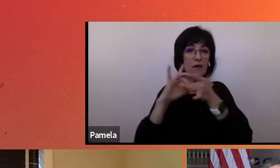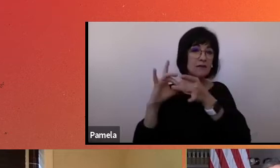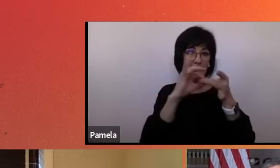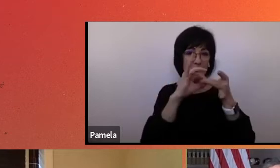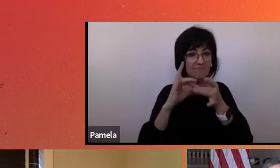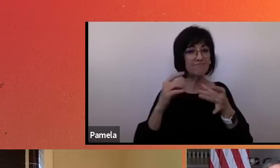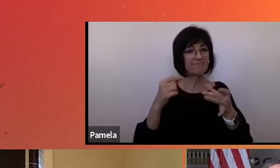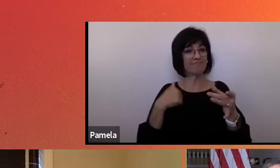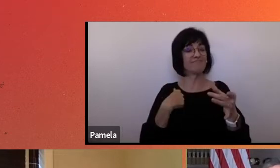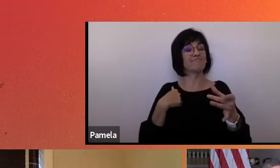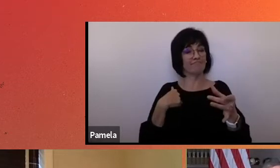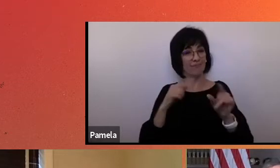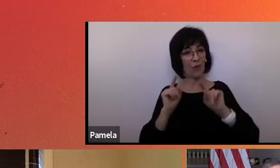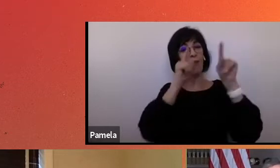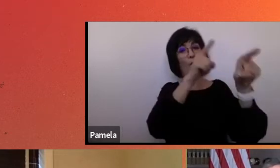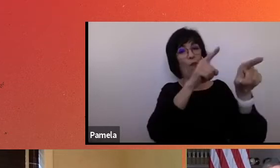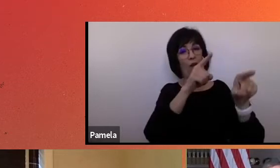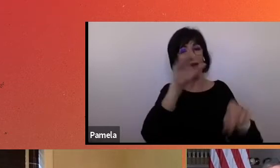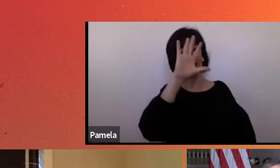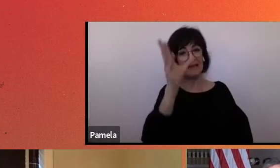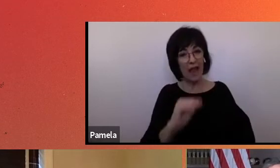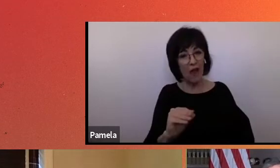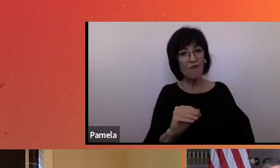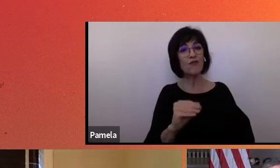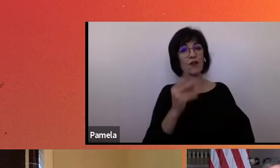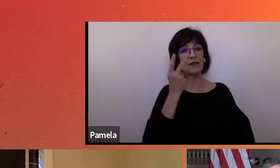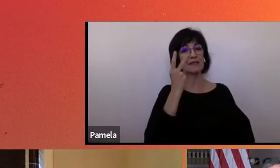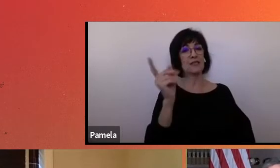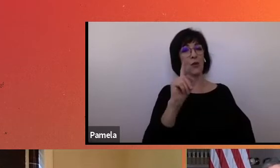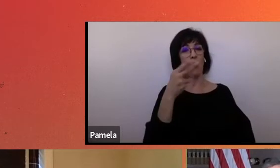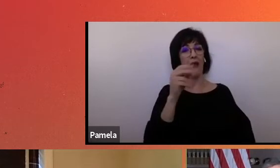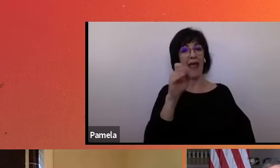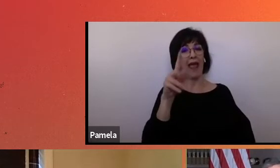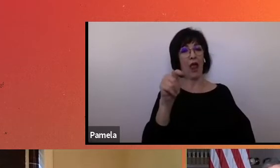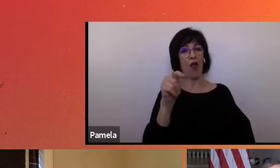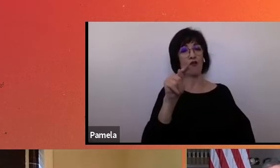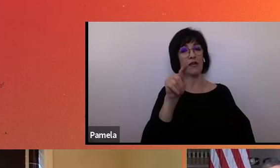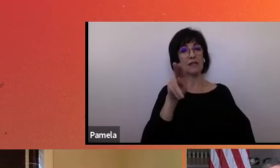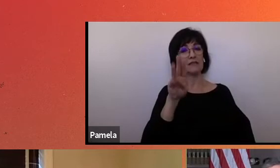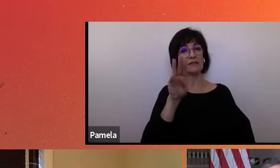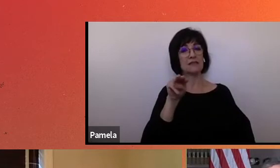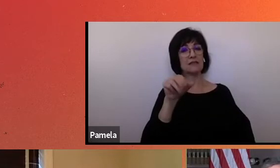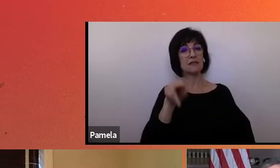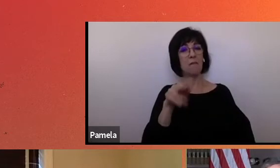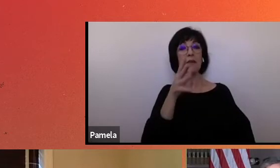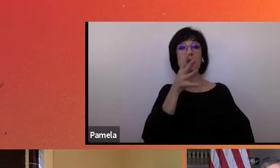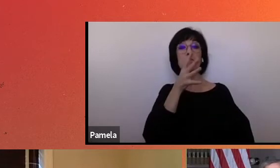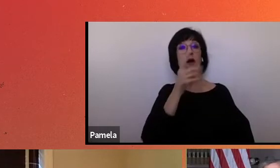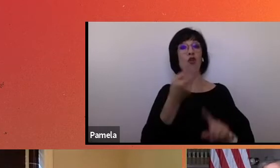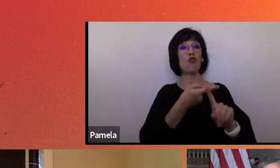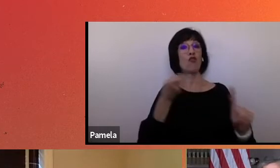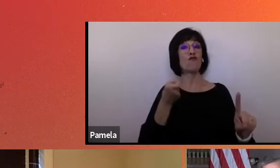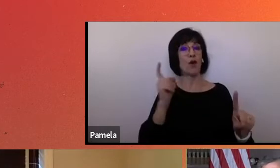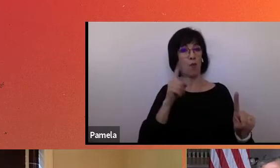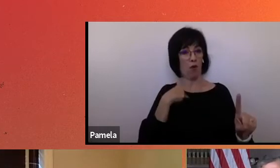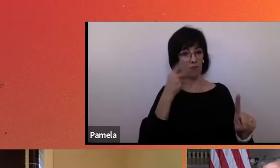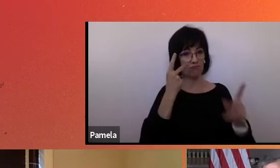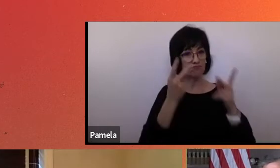where Harriet's grandmother had come from. And so I feel that kind of connection. But growing up in